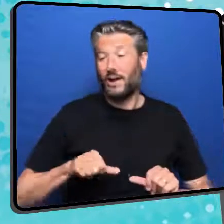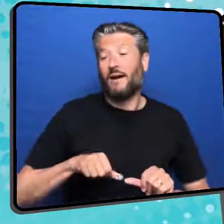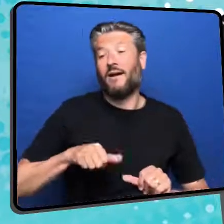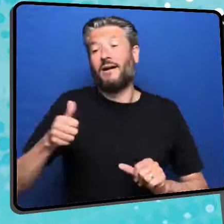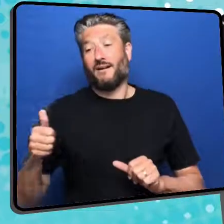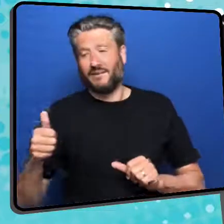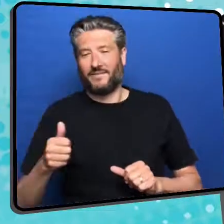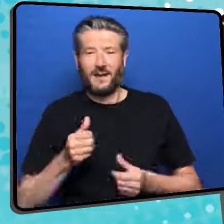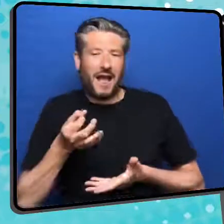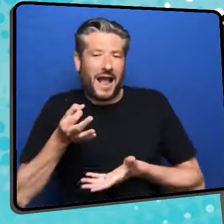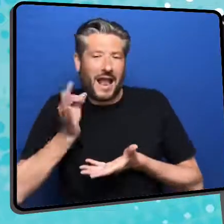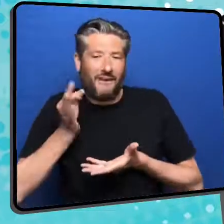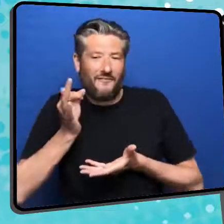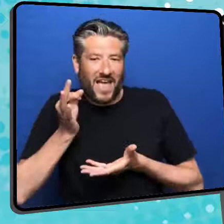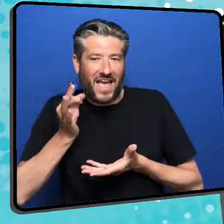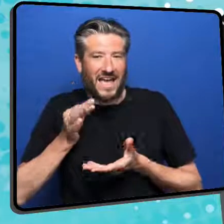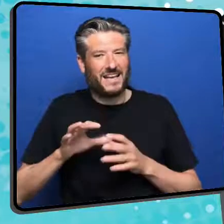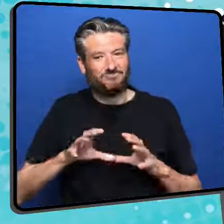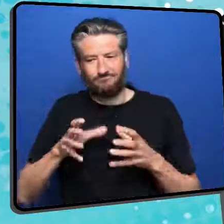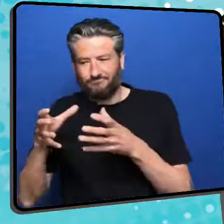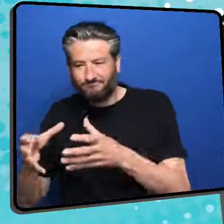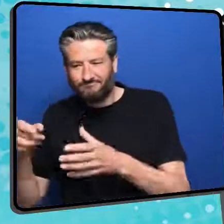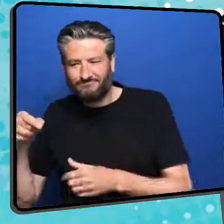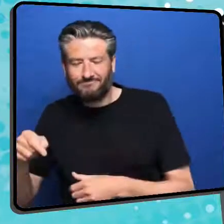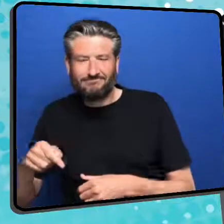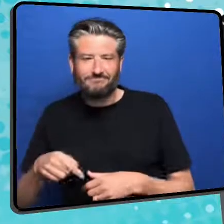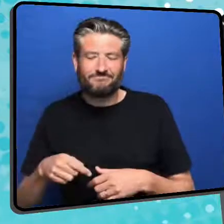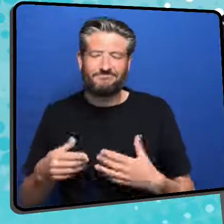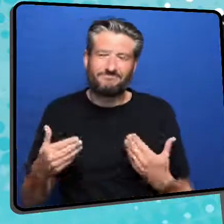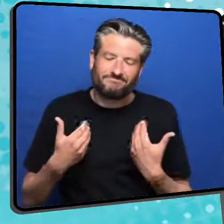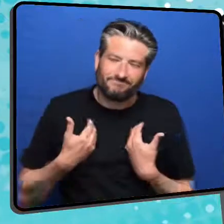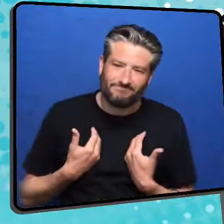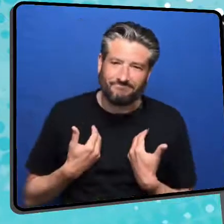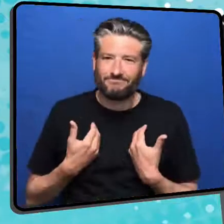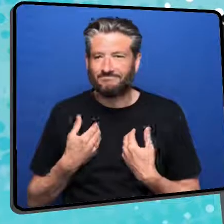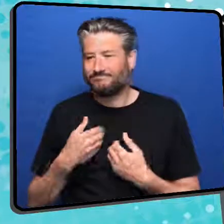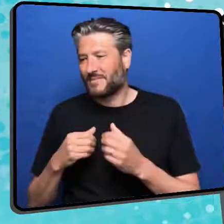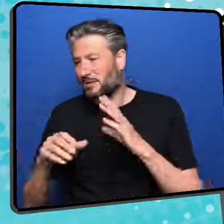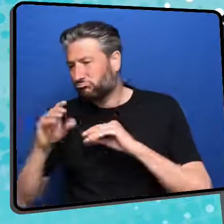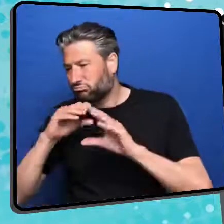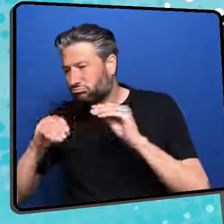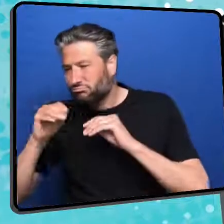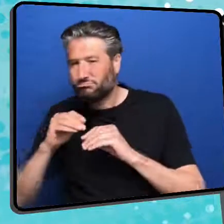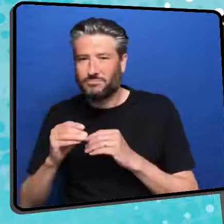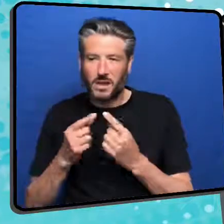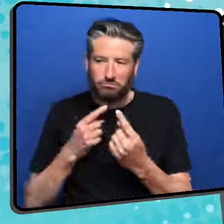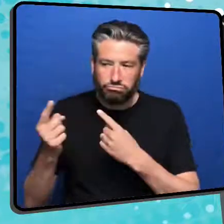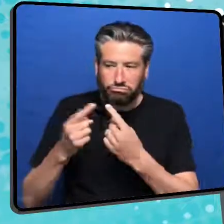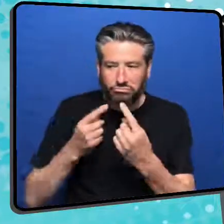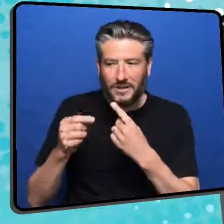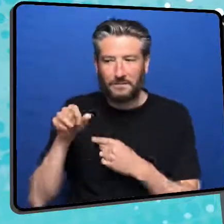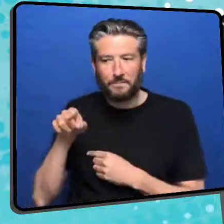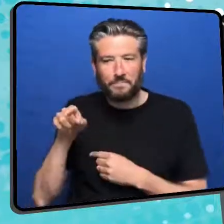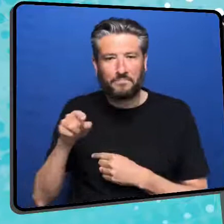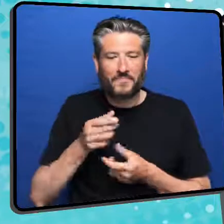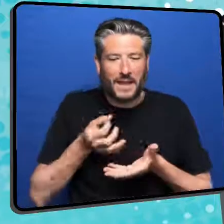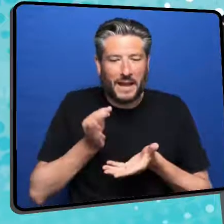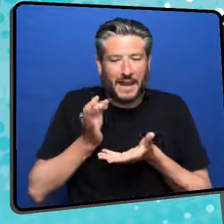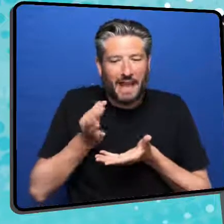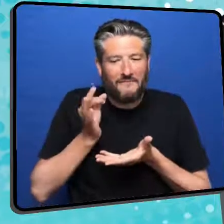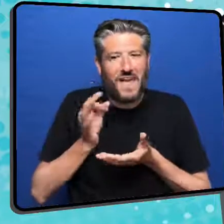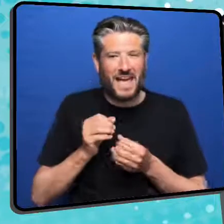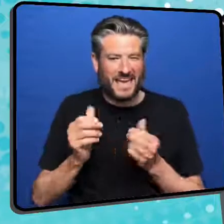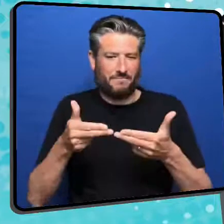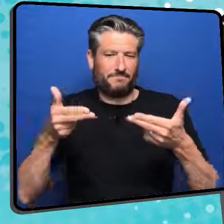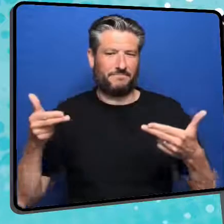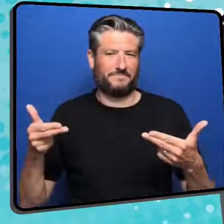in a really informal team meeting called the A Bit of AI Cafe. So think about, the ad